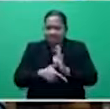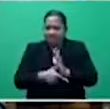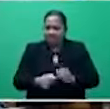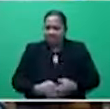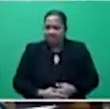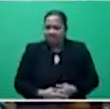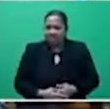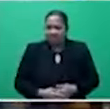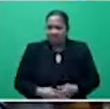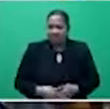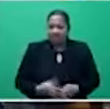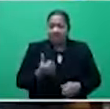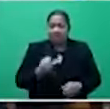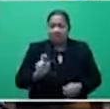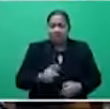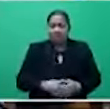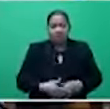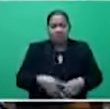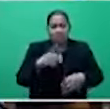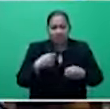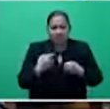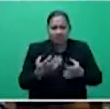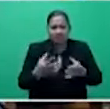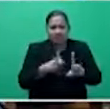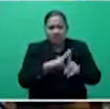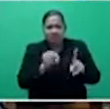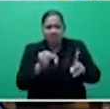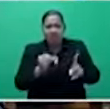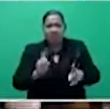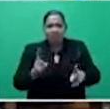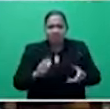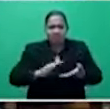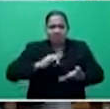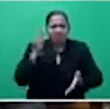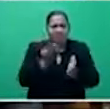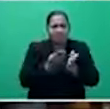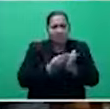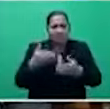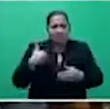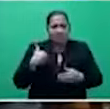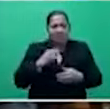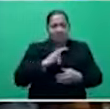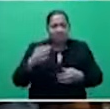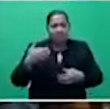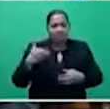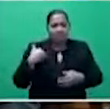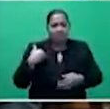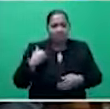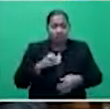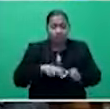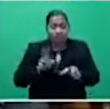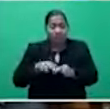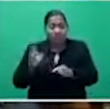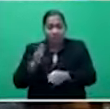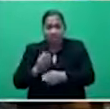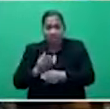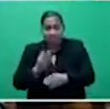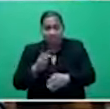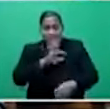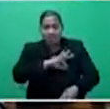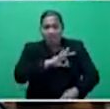we use that funding to address, for example, increase the budget for health, increase the budget for unemployment benefit, of course we'll do that. If something is